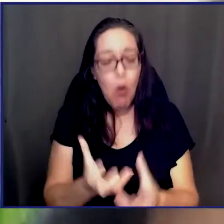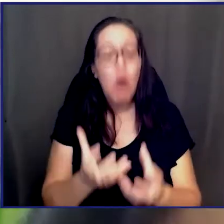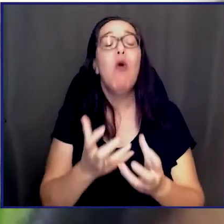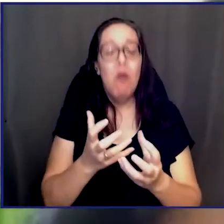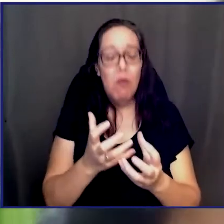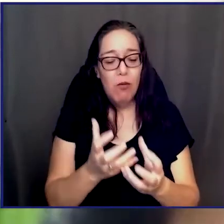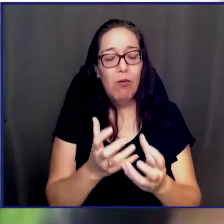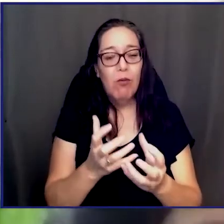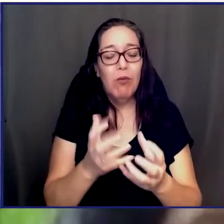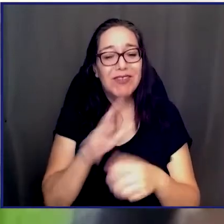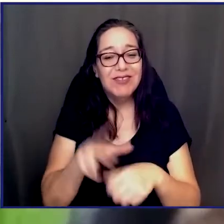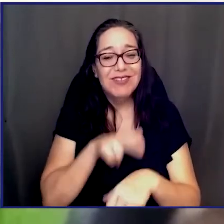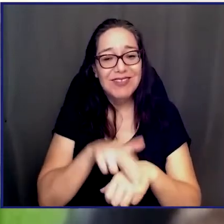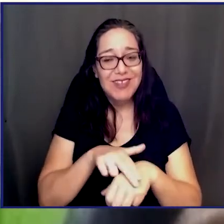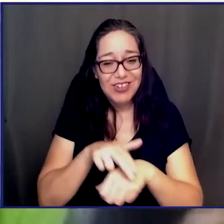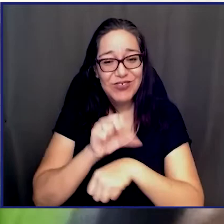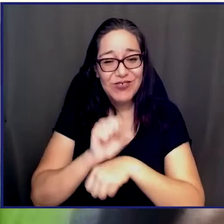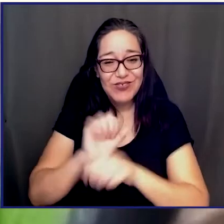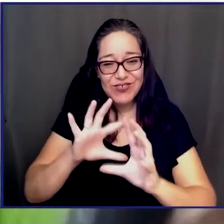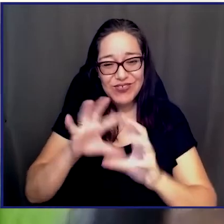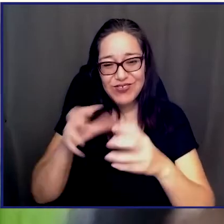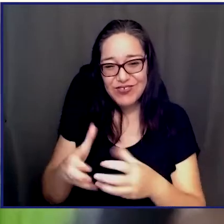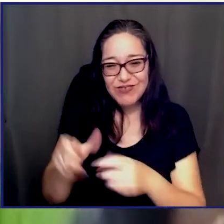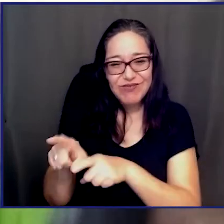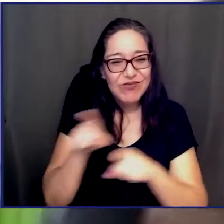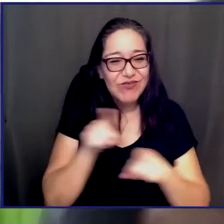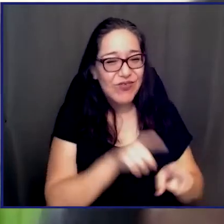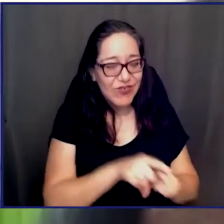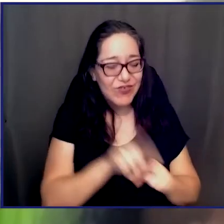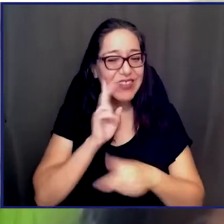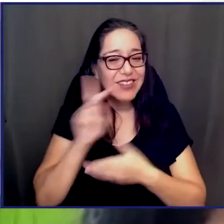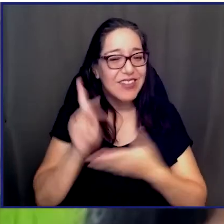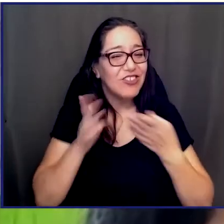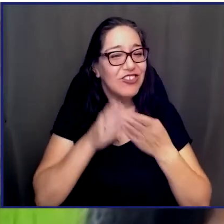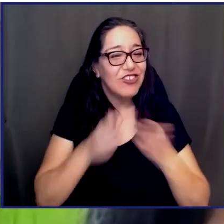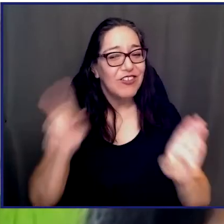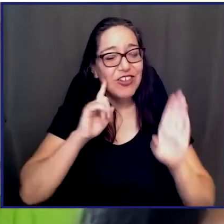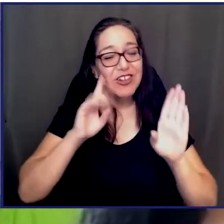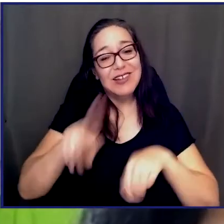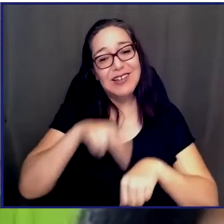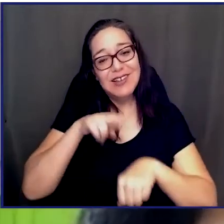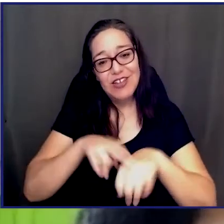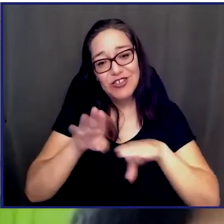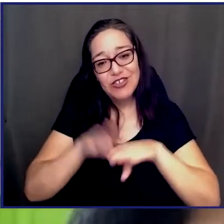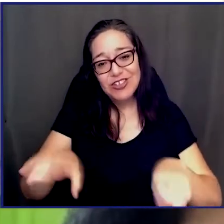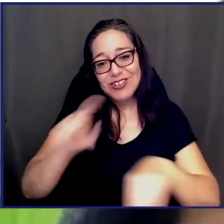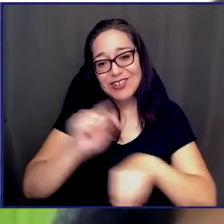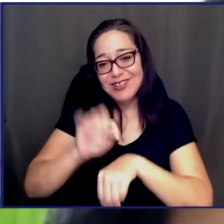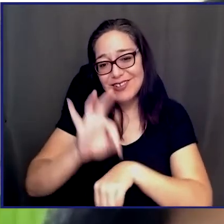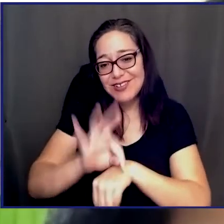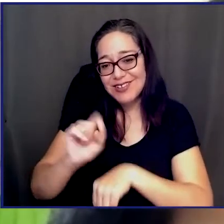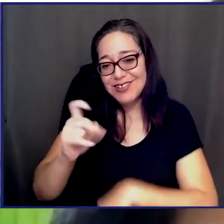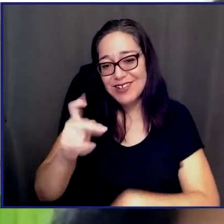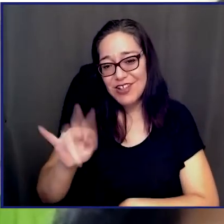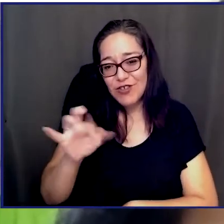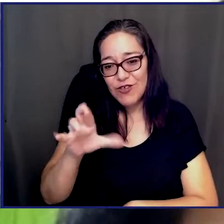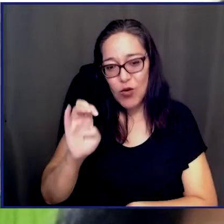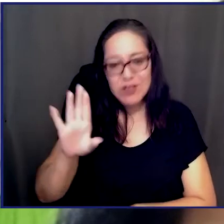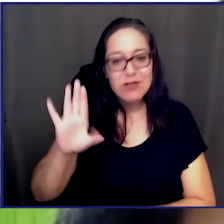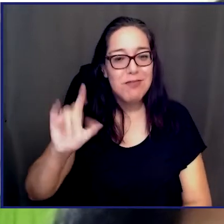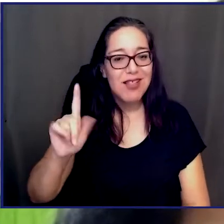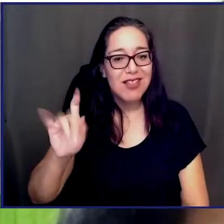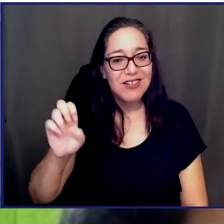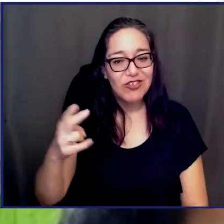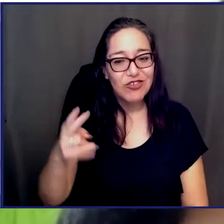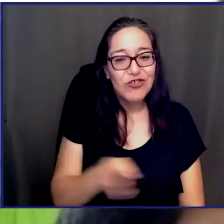the former General Secretary of National Children's Task Force Bangladesh. Hola, mi nombre es Ángeles.